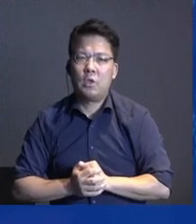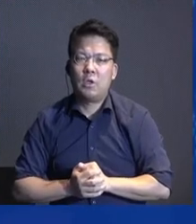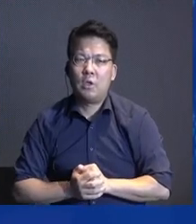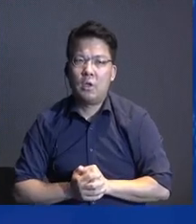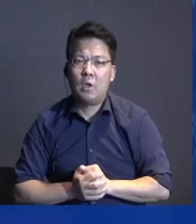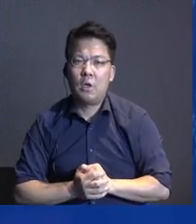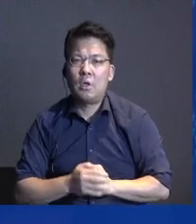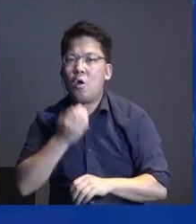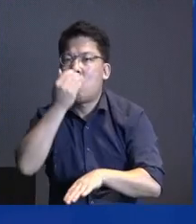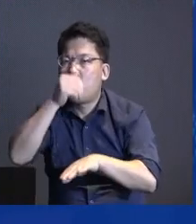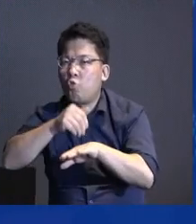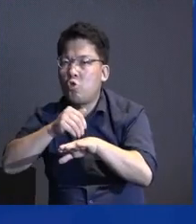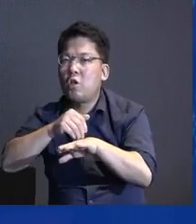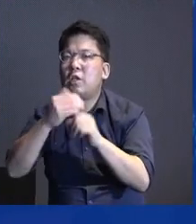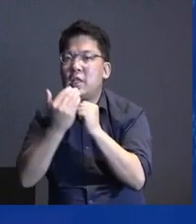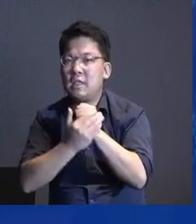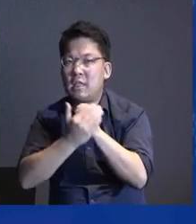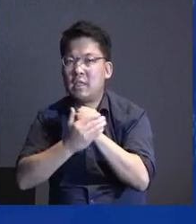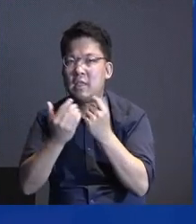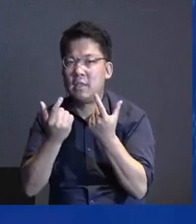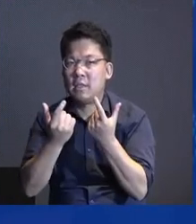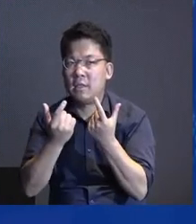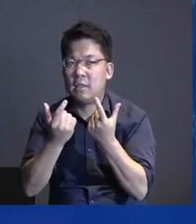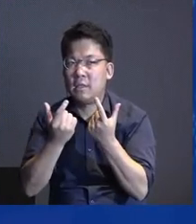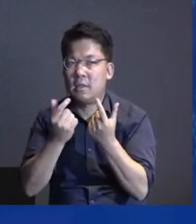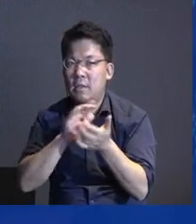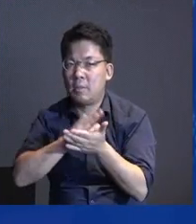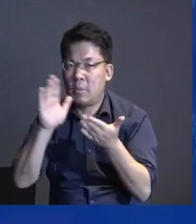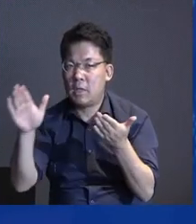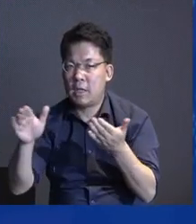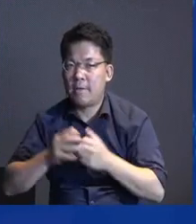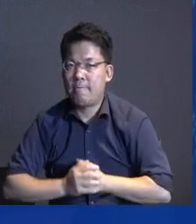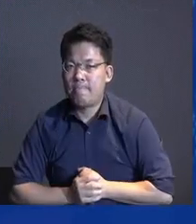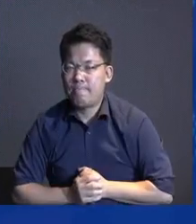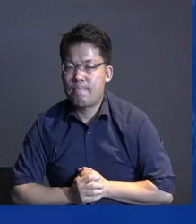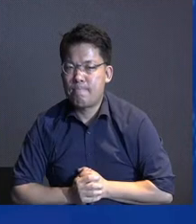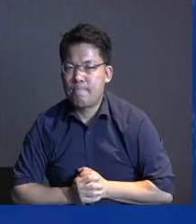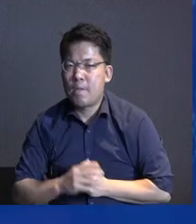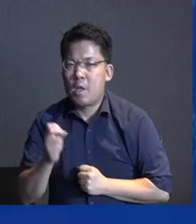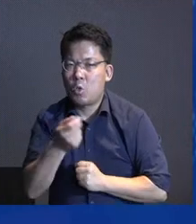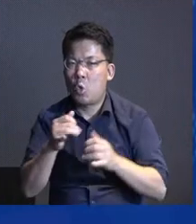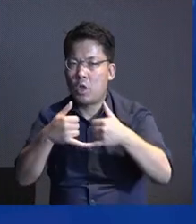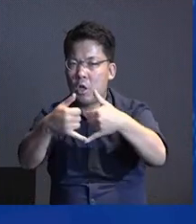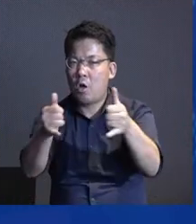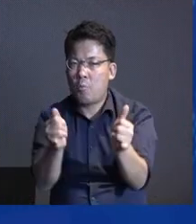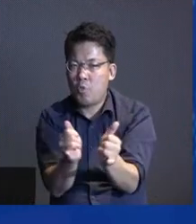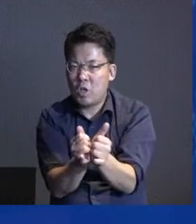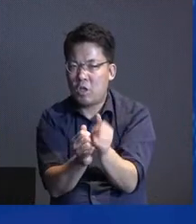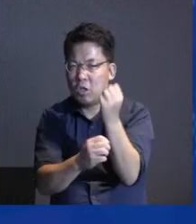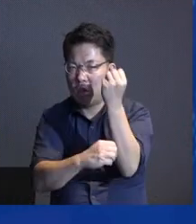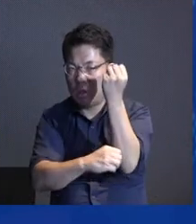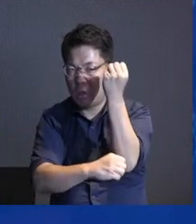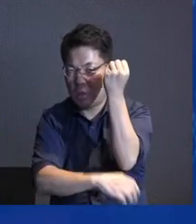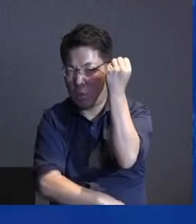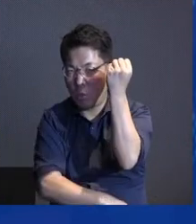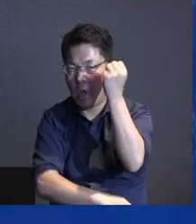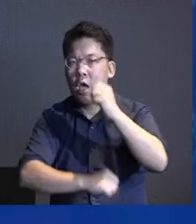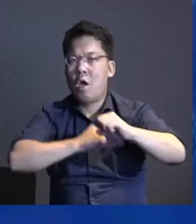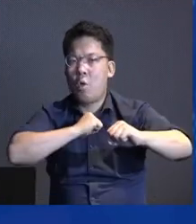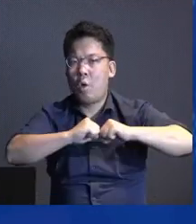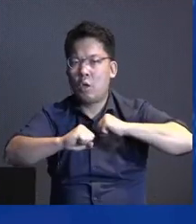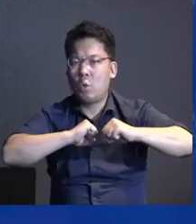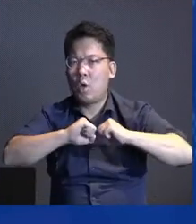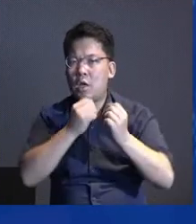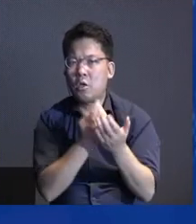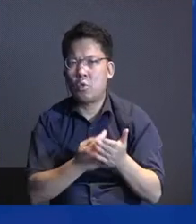So, in terms of the community-based elderly care system in this area, the uniqueness here is the home